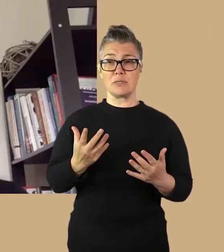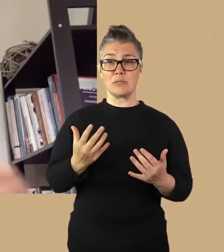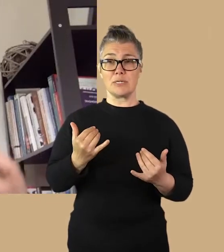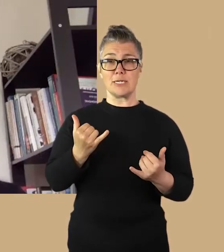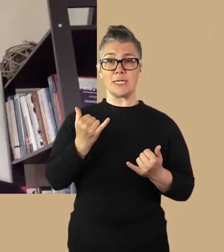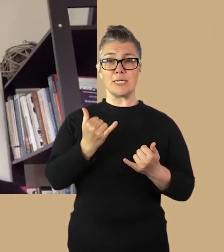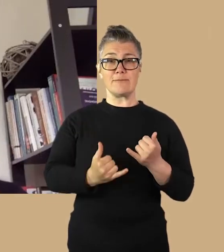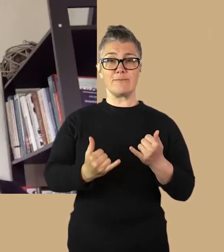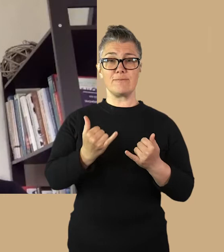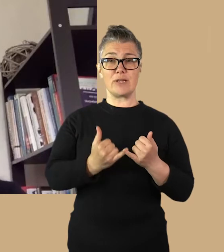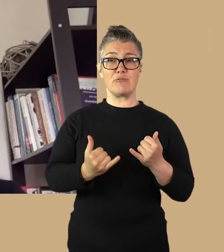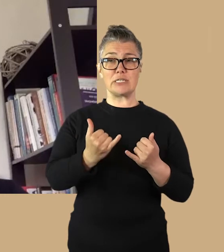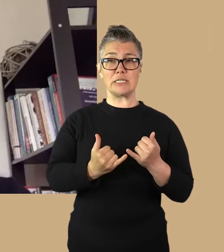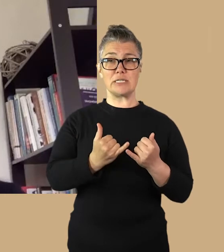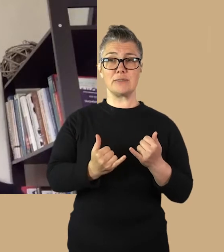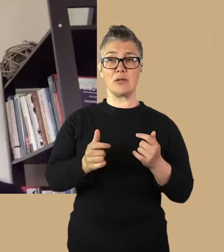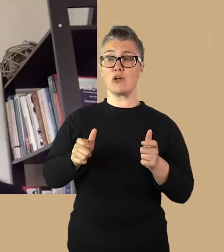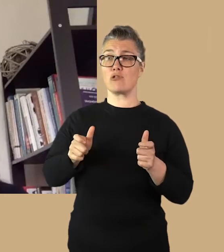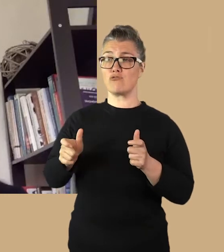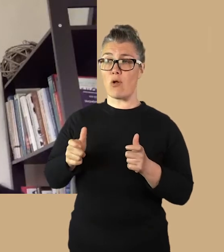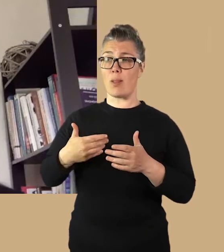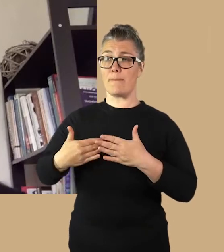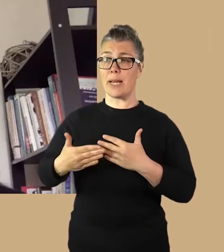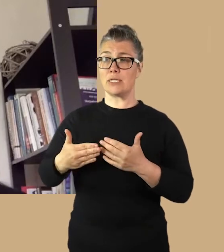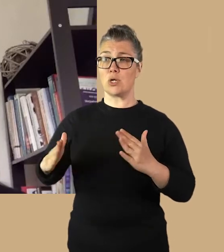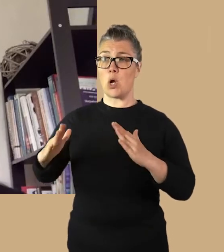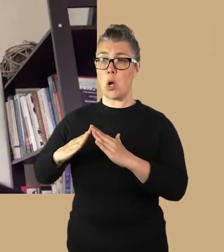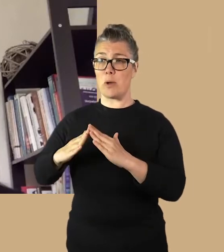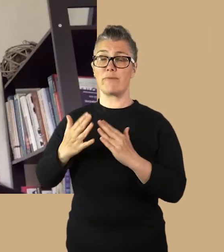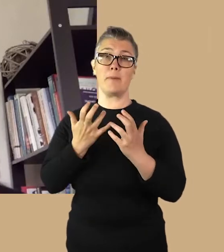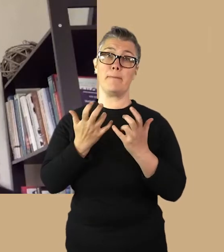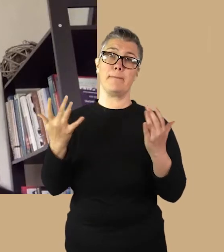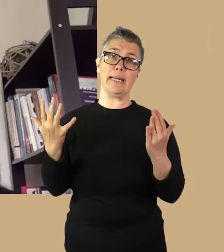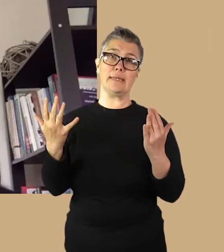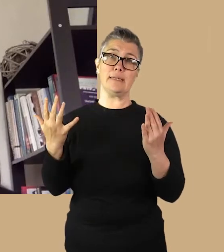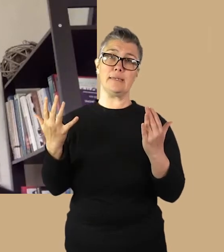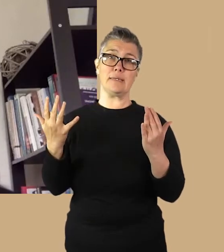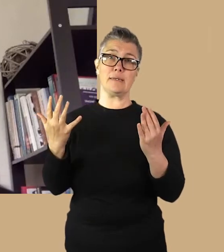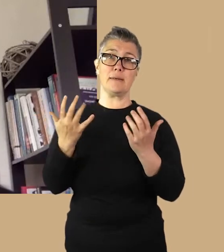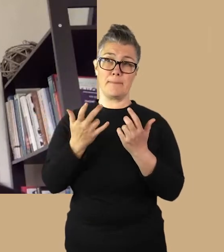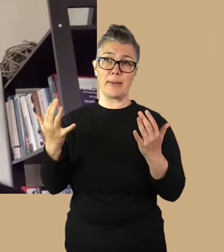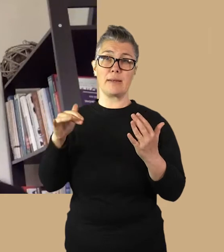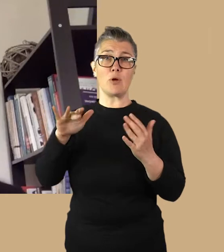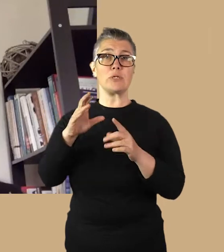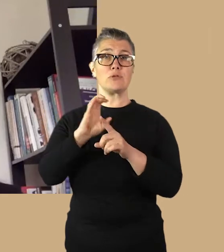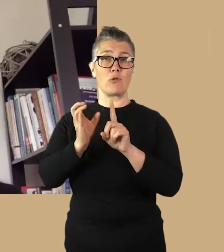how do I say, controlling and managed at home, and that is the environment for many subcontinent